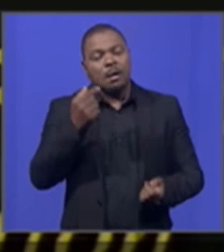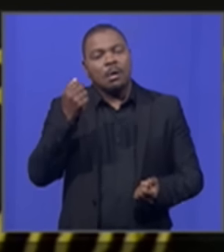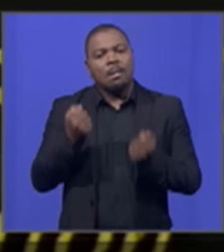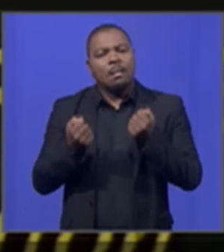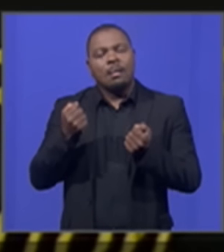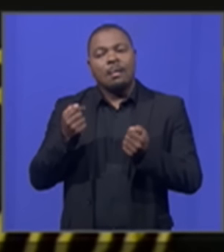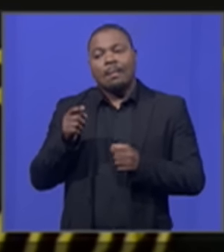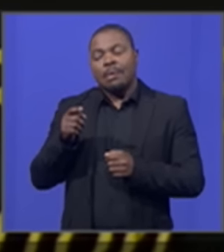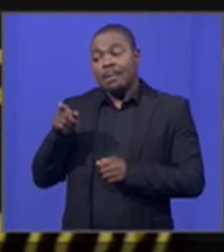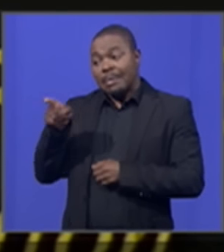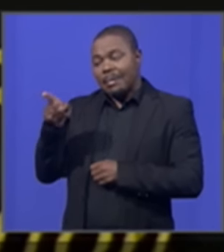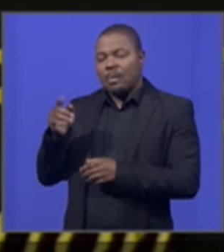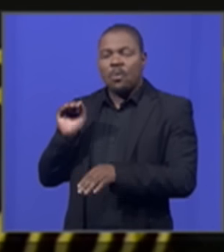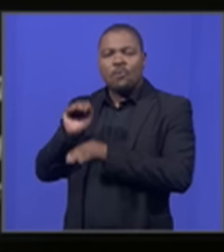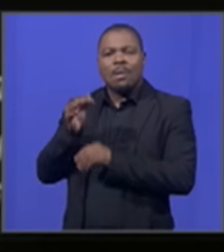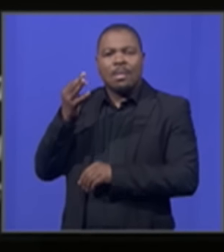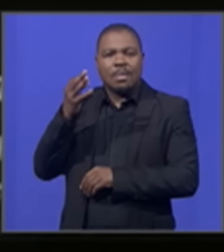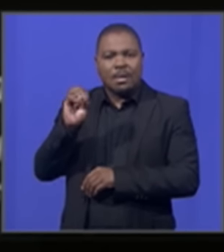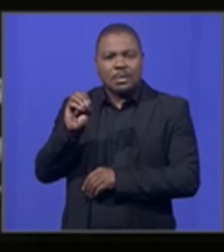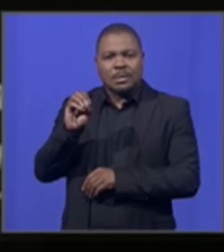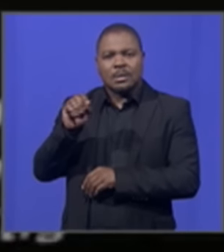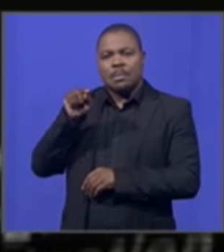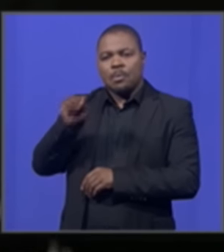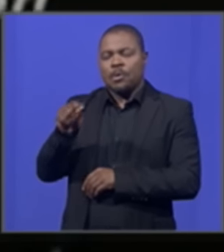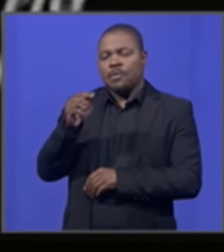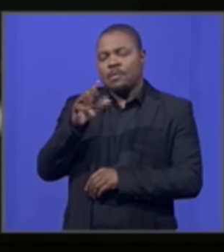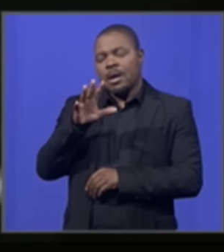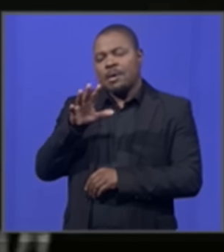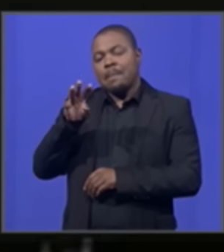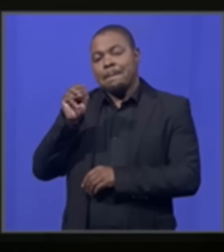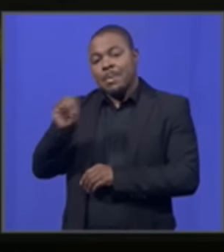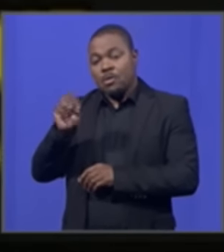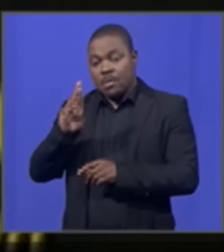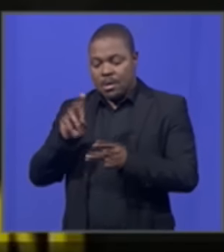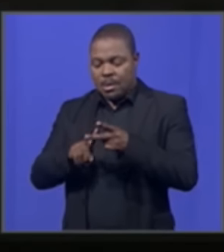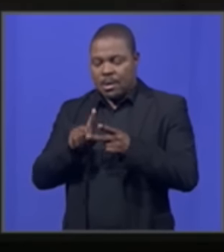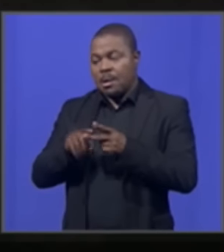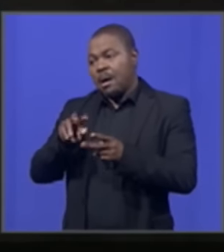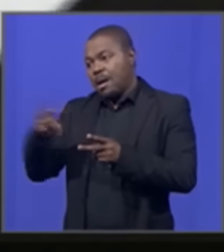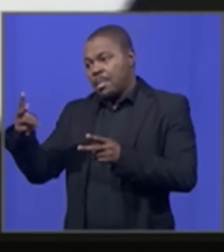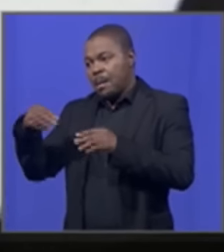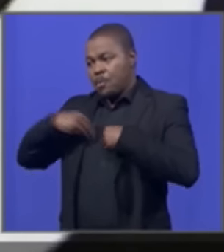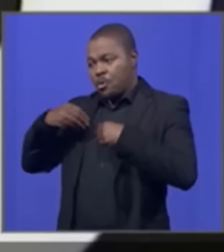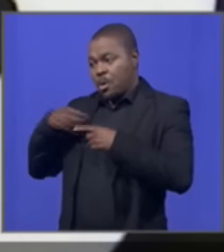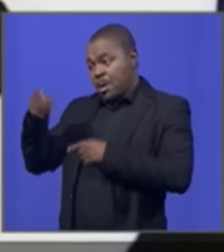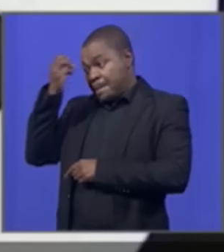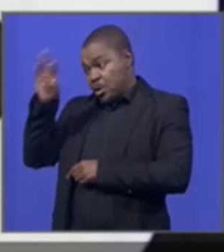tše dimilione tše 13,500 le tša ka Pretoria tša go ja diranta tše dimilione tše